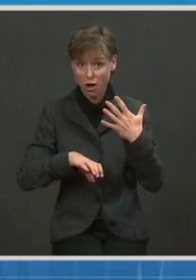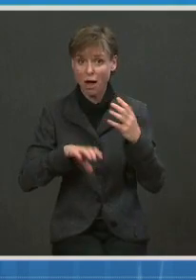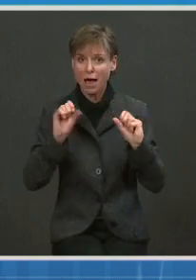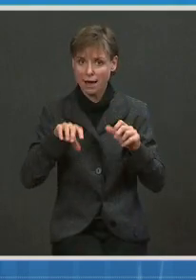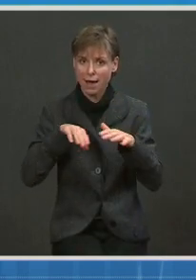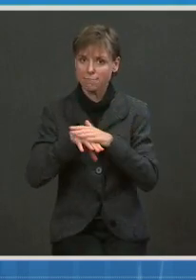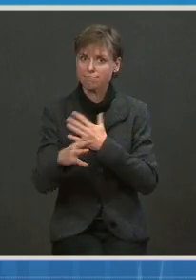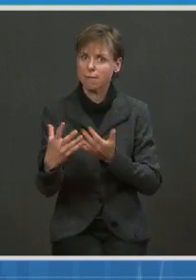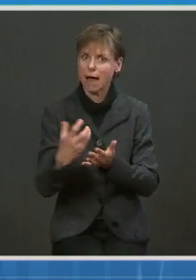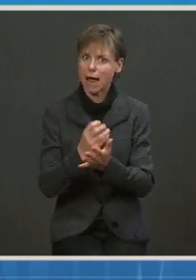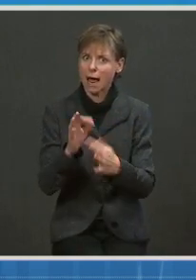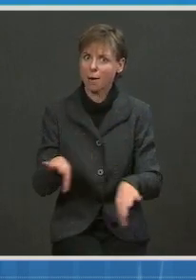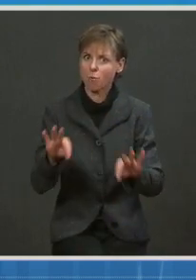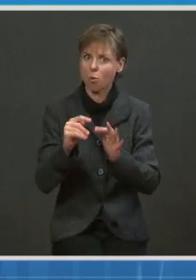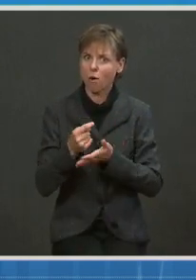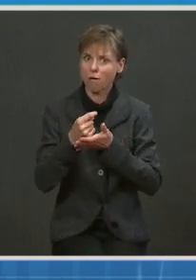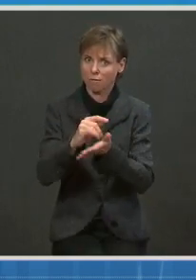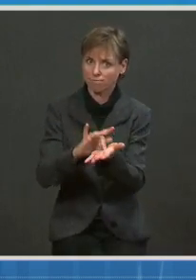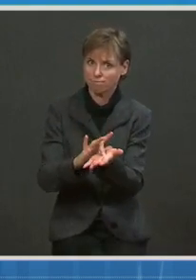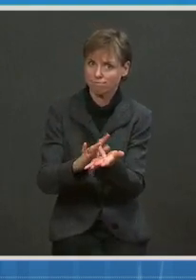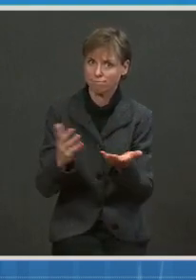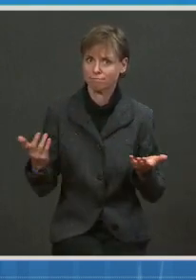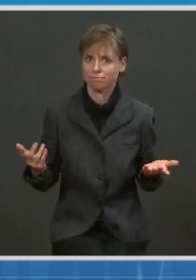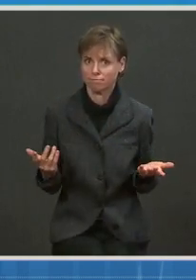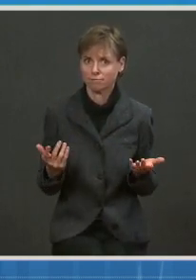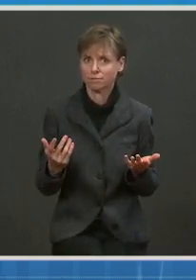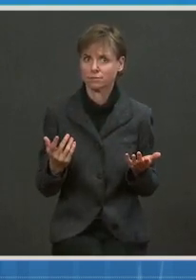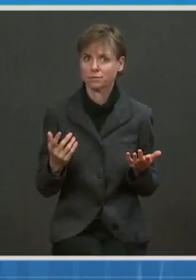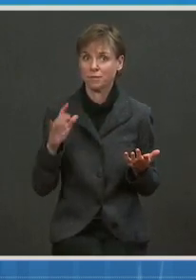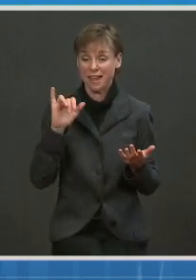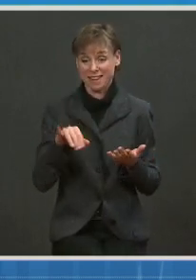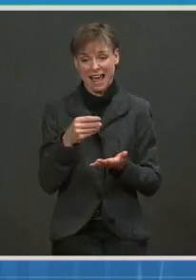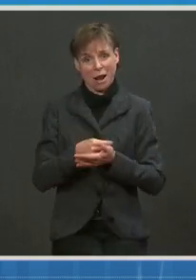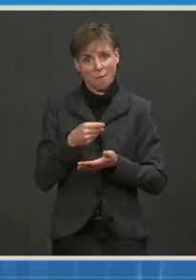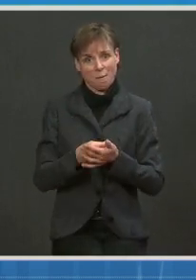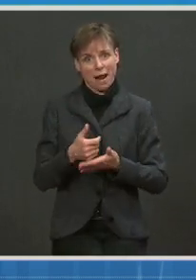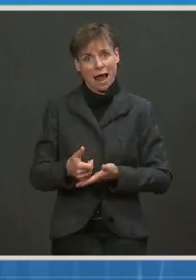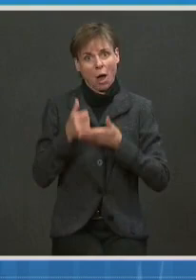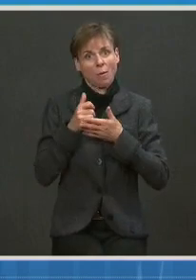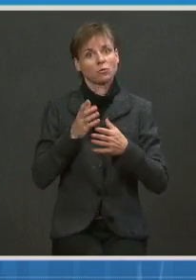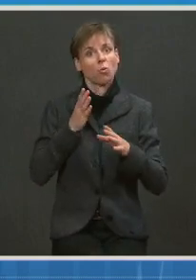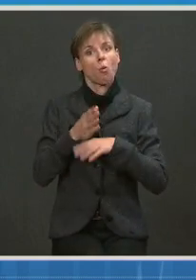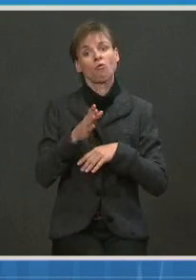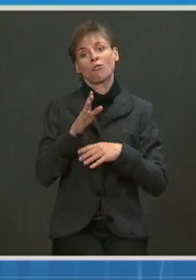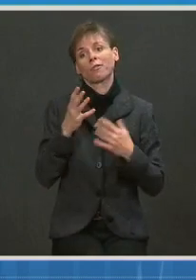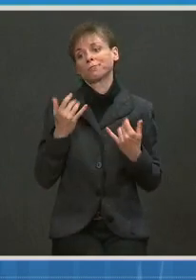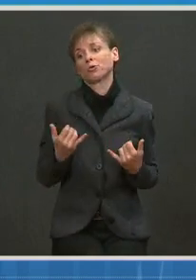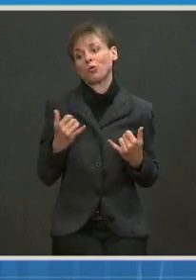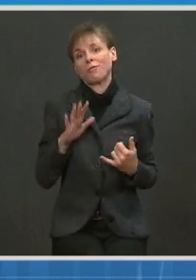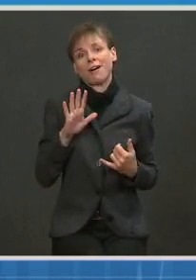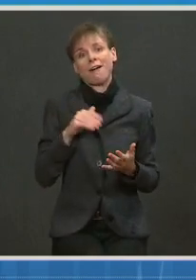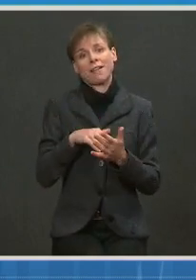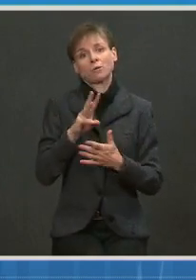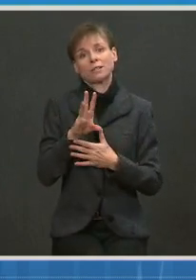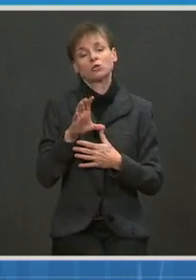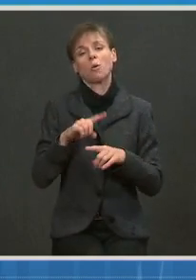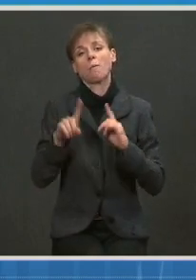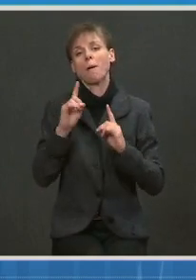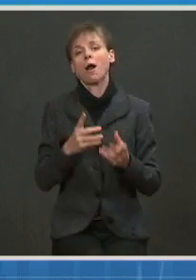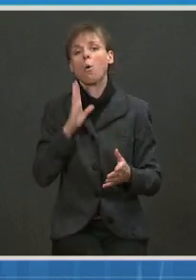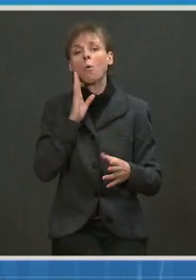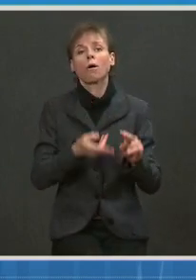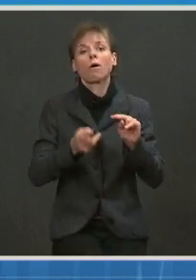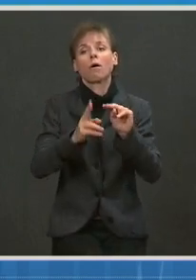therapeutics. These funds will help us go beyond those existing 5,000 sites to help get these therapies to folks in other settings as